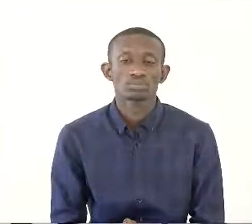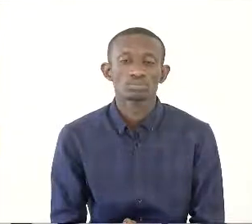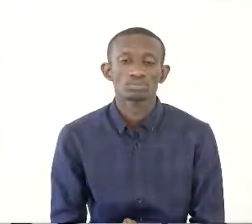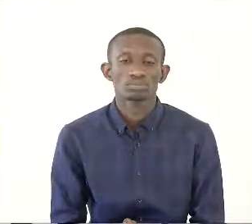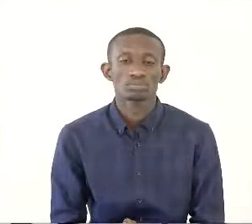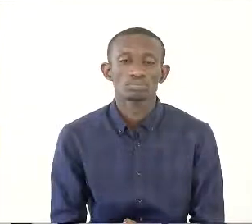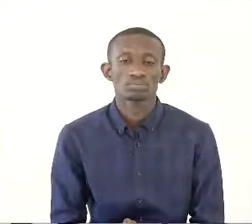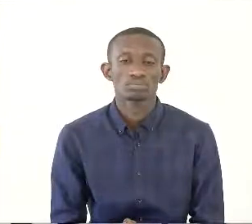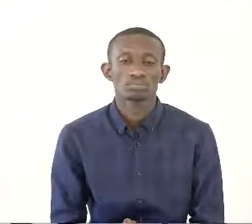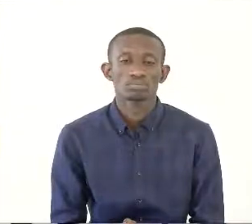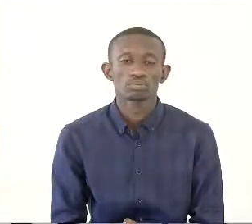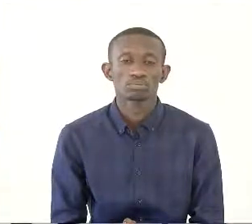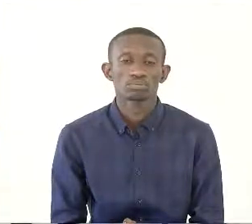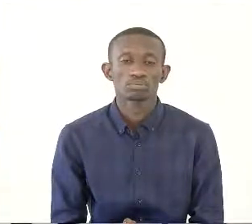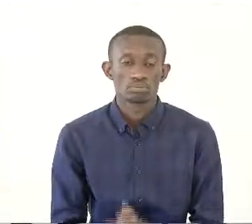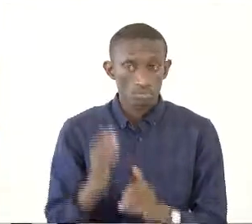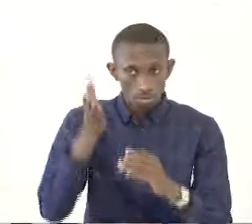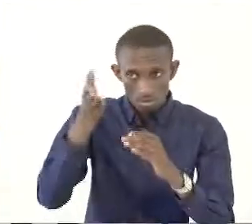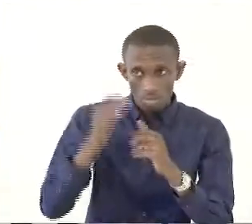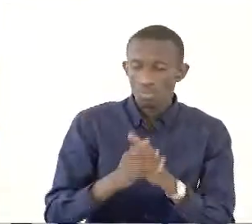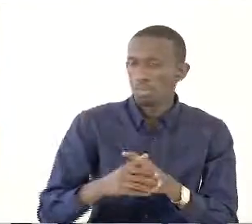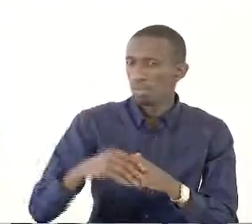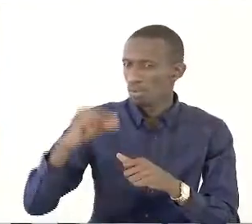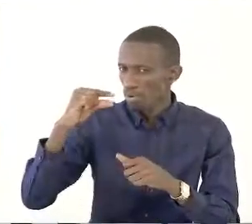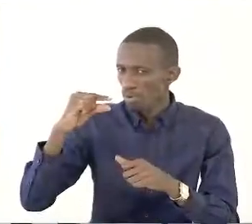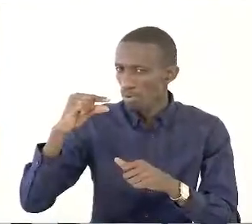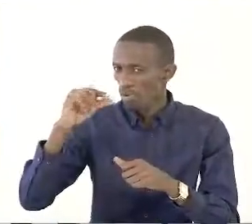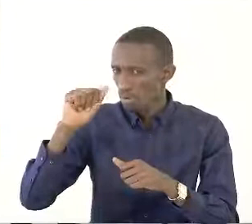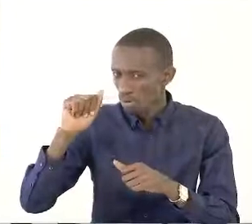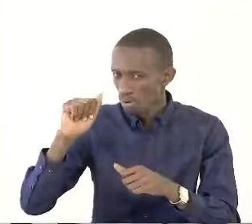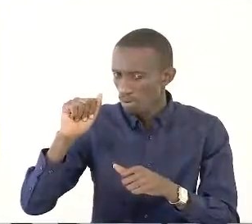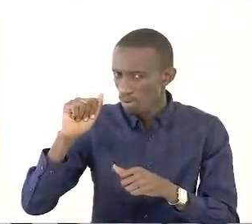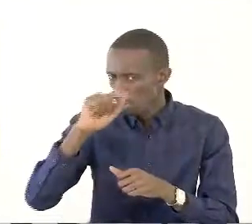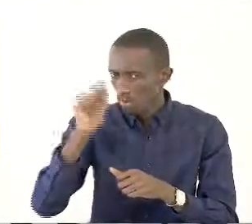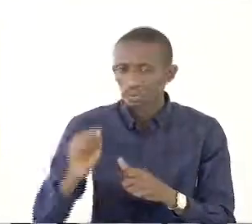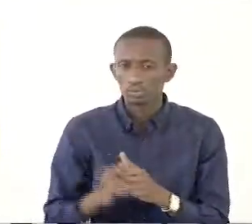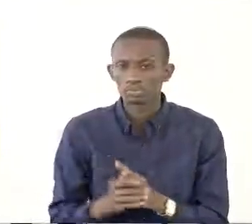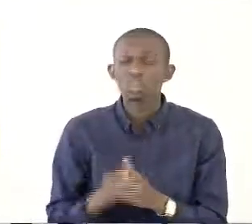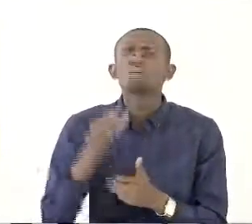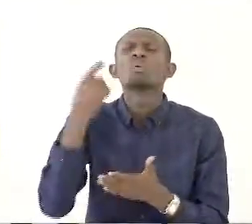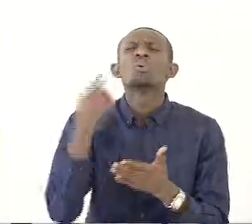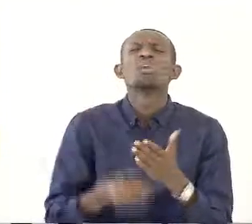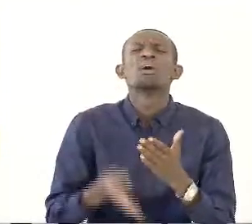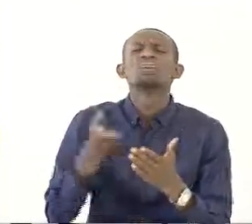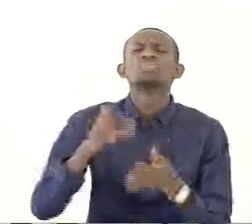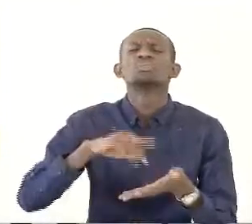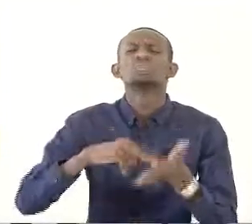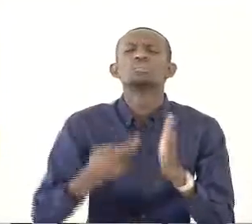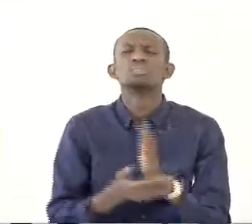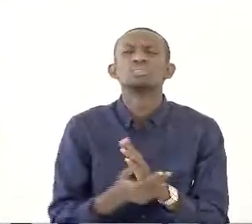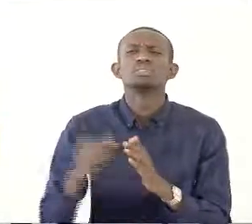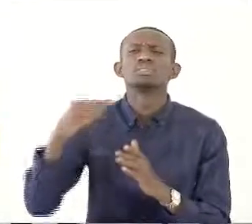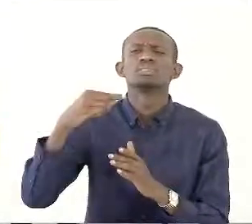there is a gas. And what does this gas is going out to